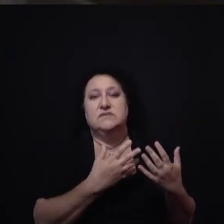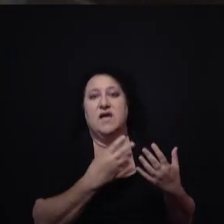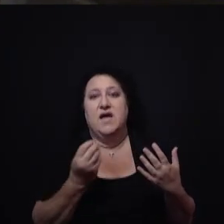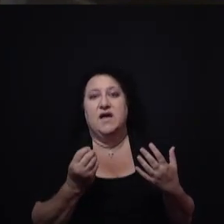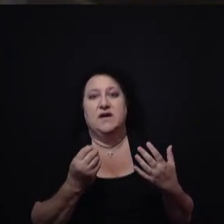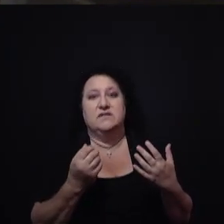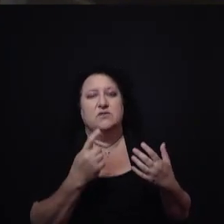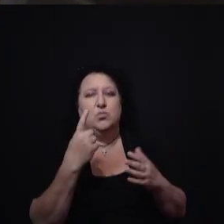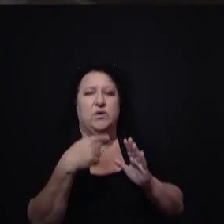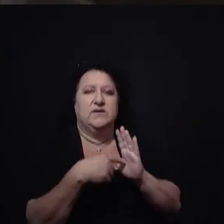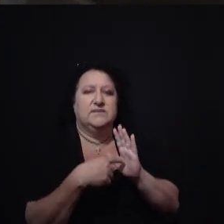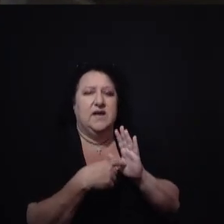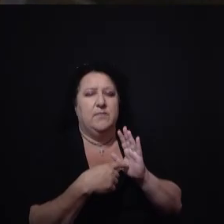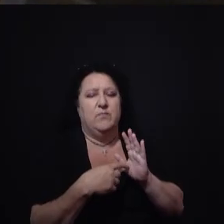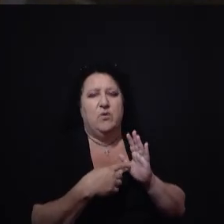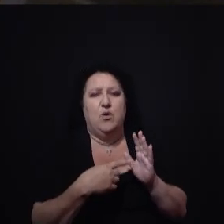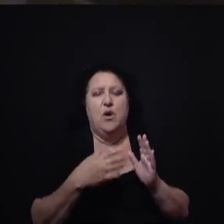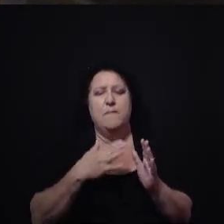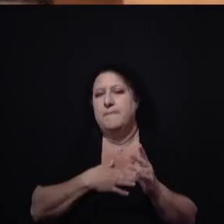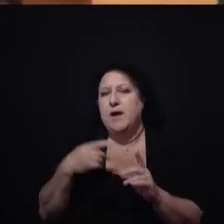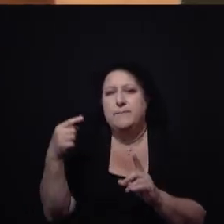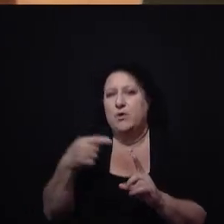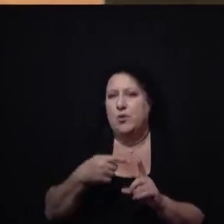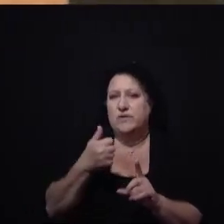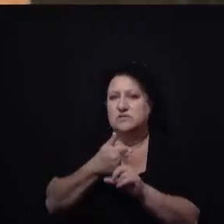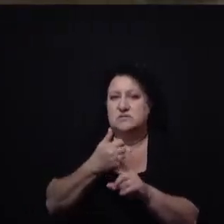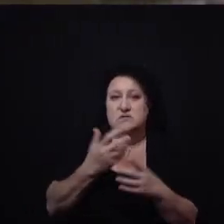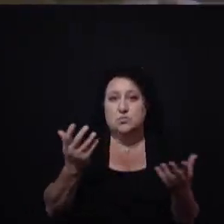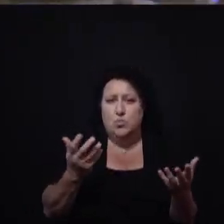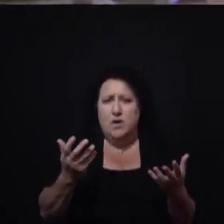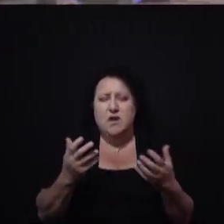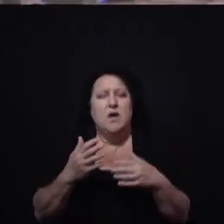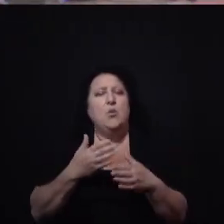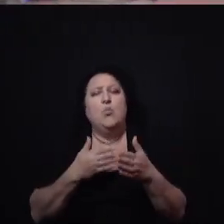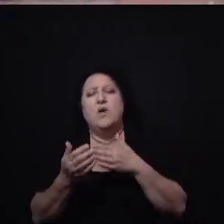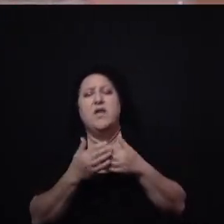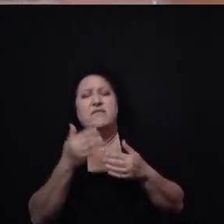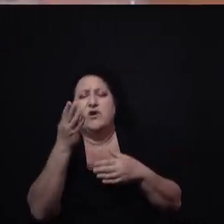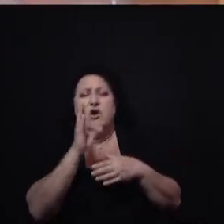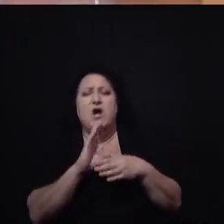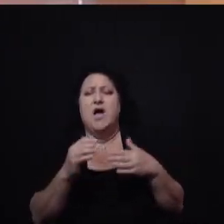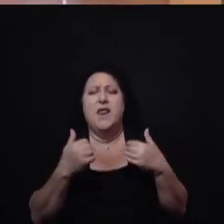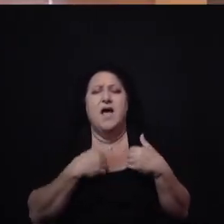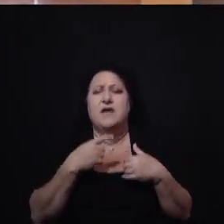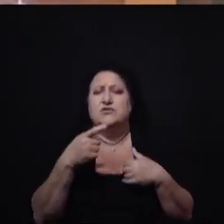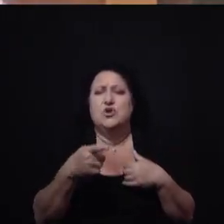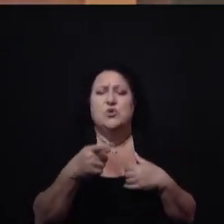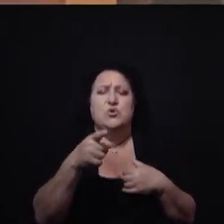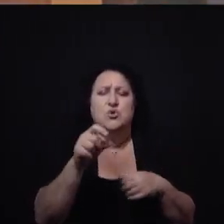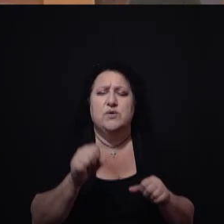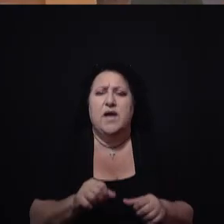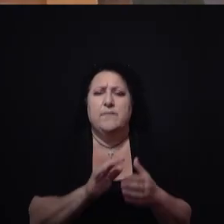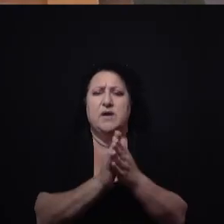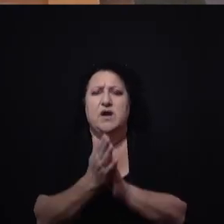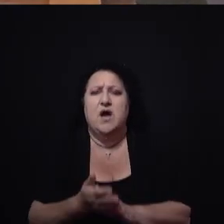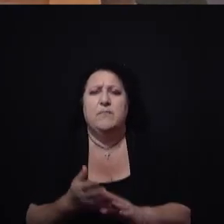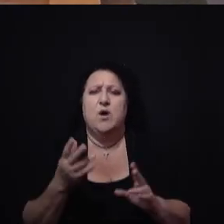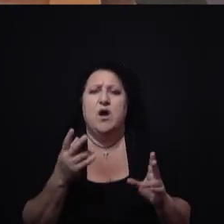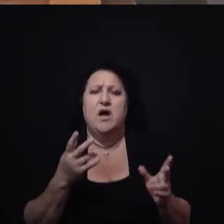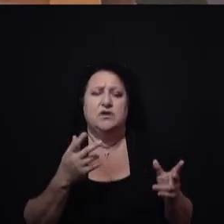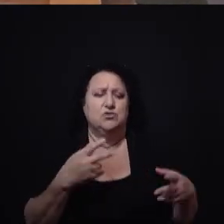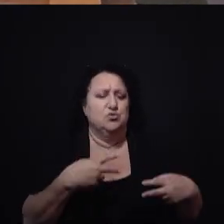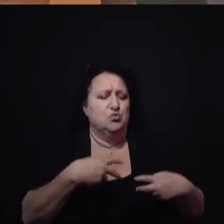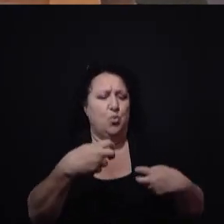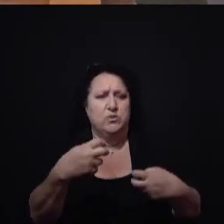saying, what is my purpose? Wherever God has you, there is a way that you can be a source of light and